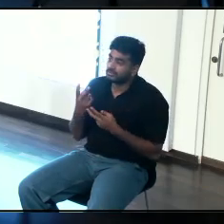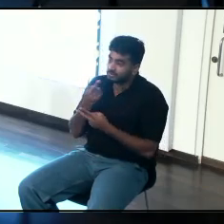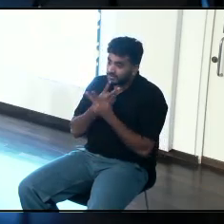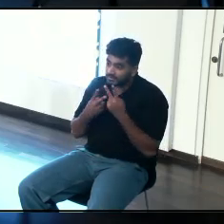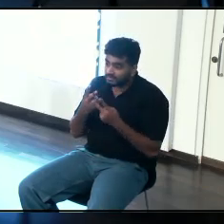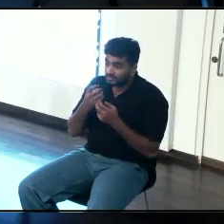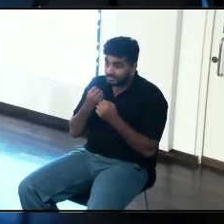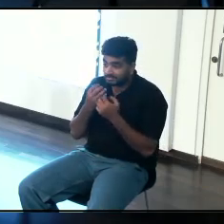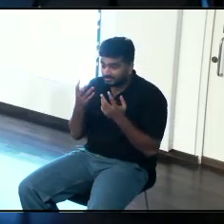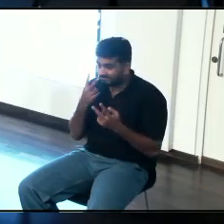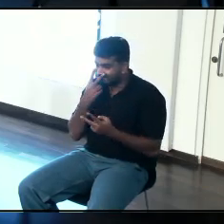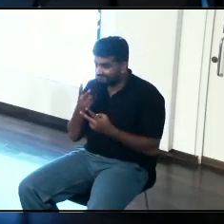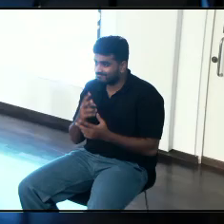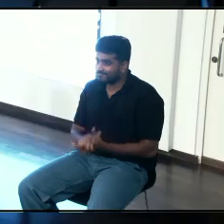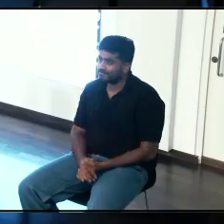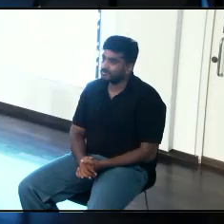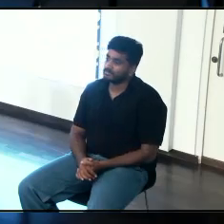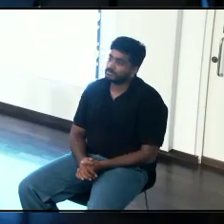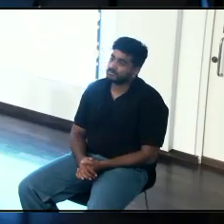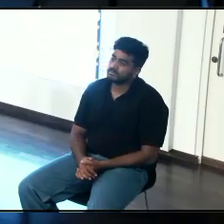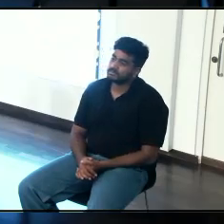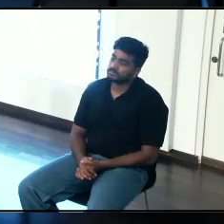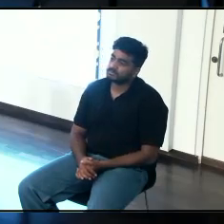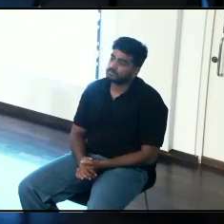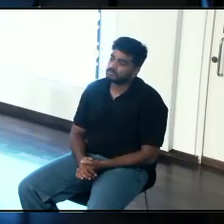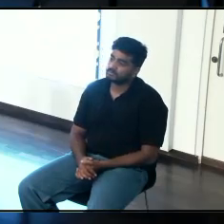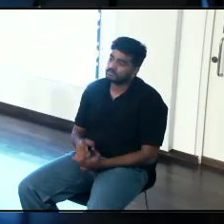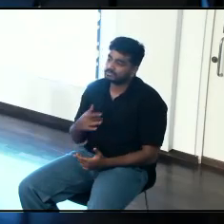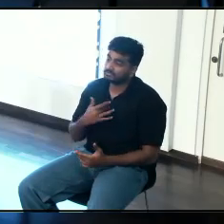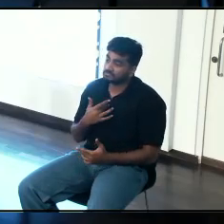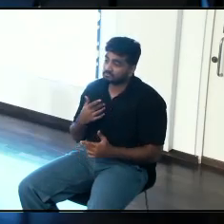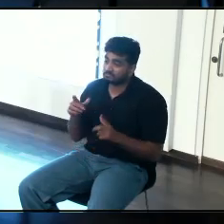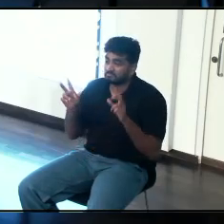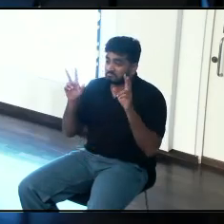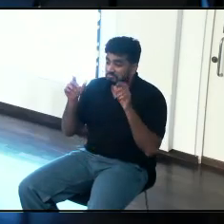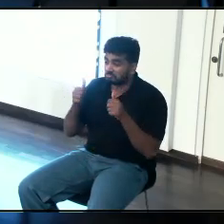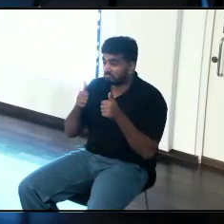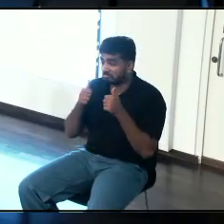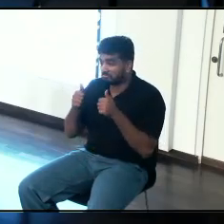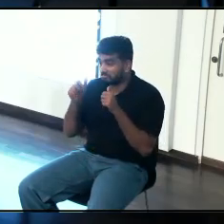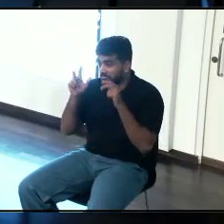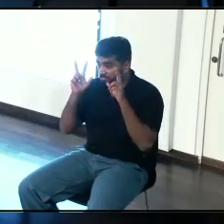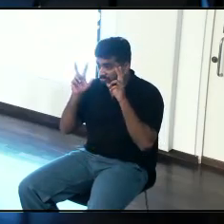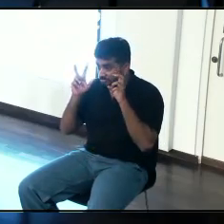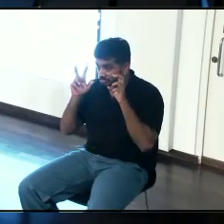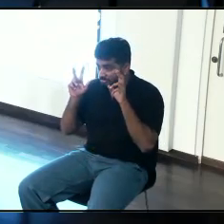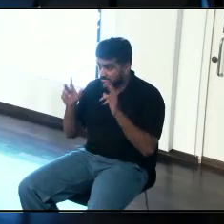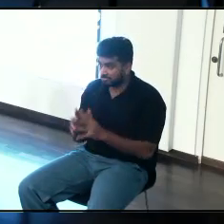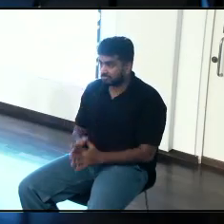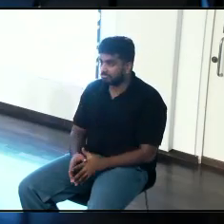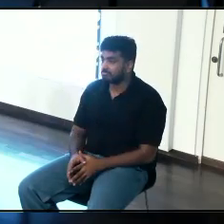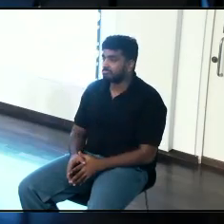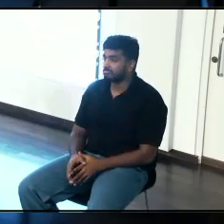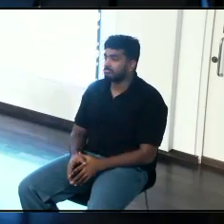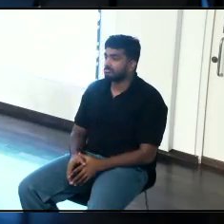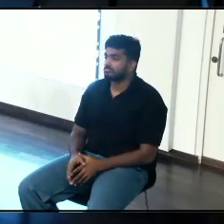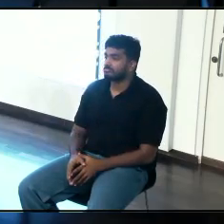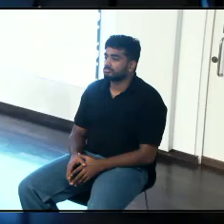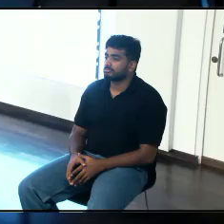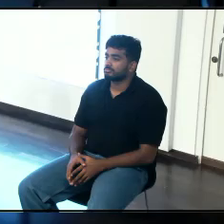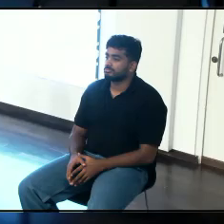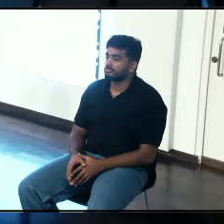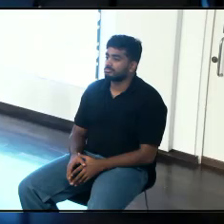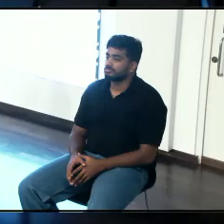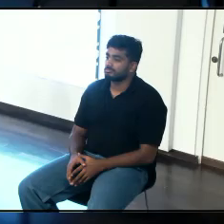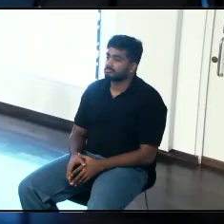memory thing. So it's very interesting thing to know from neuroscience. Fantastic. So I recommend in the second edition